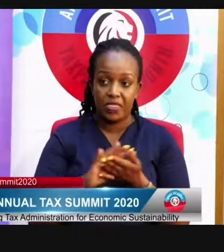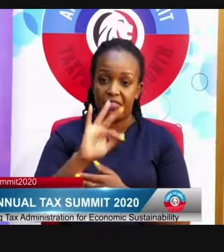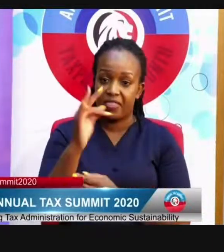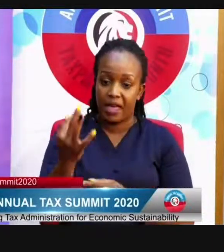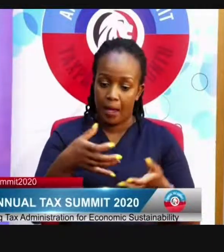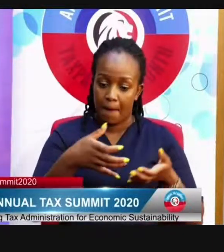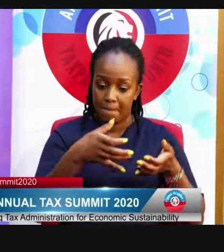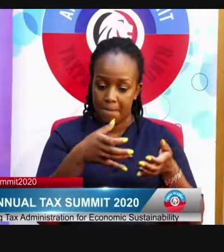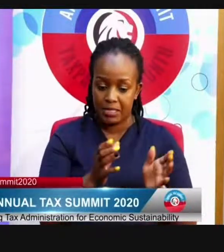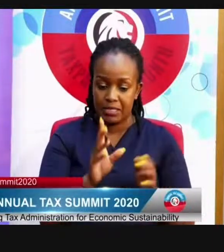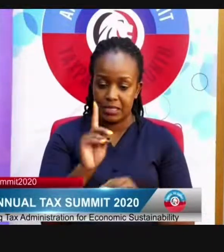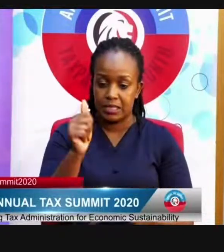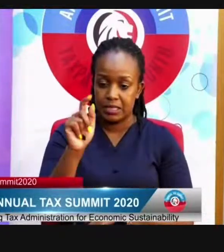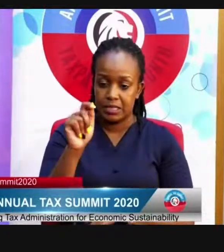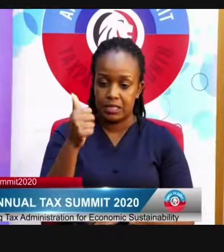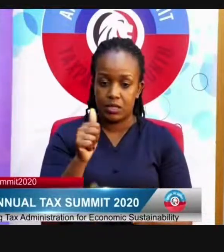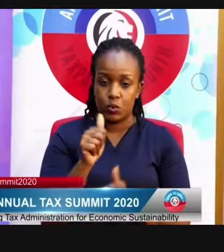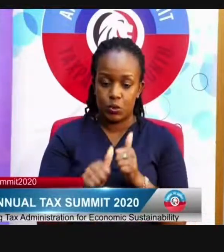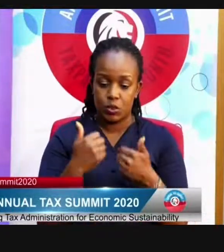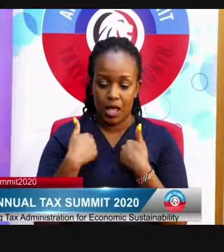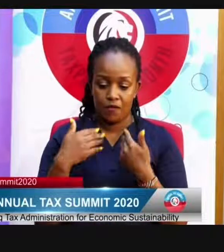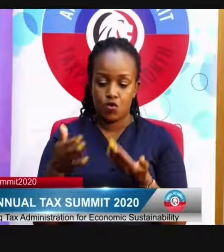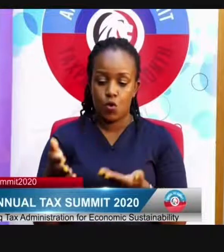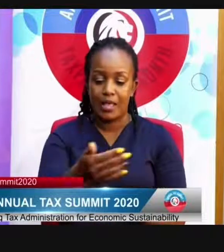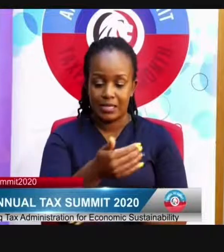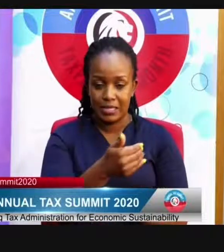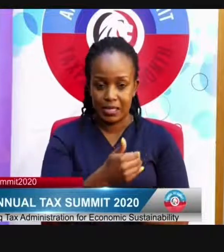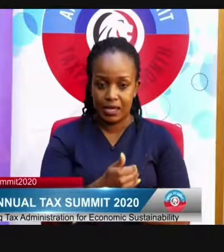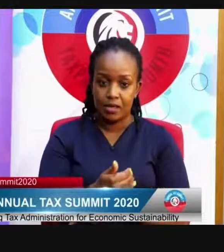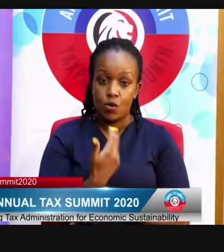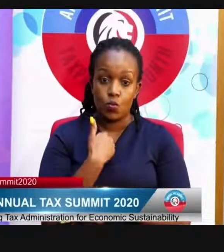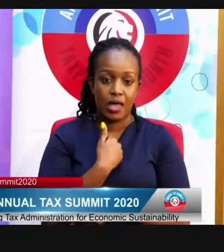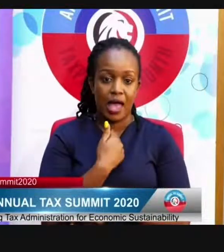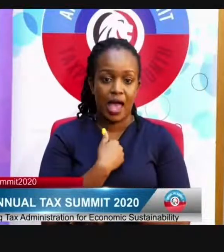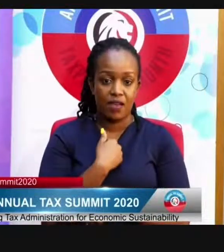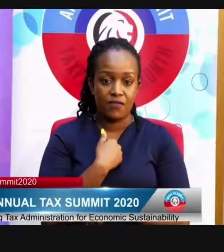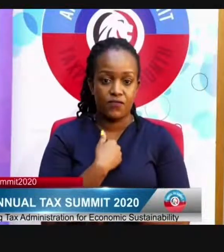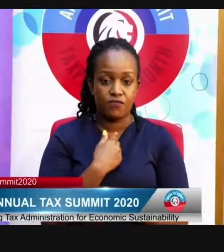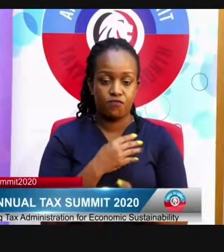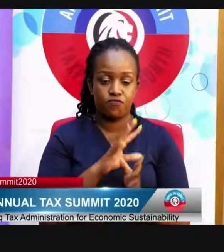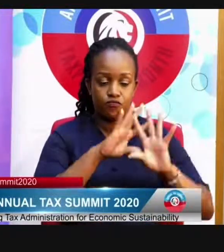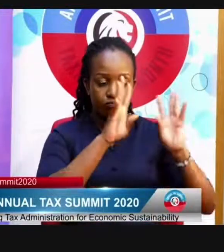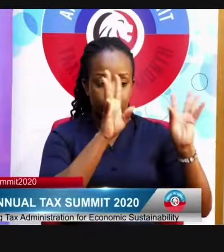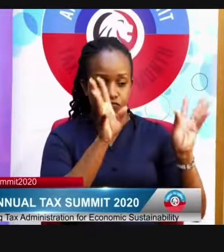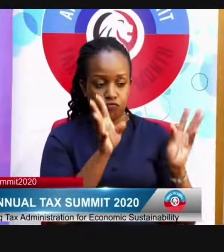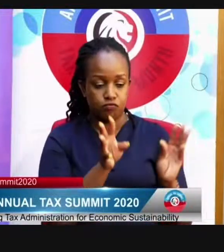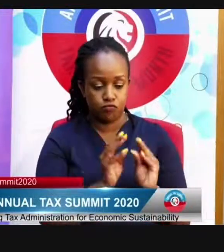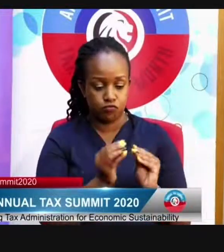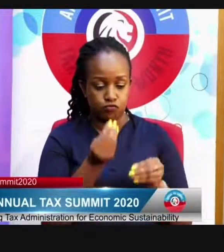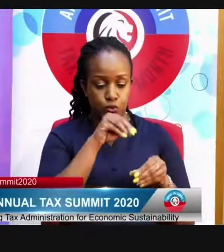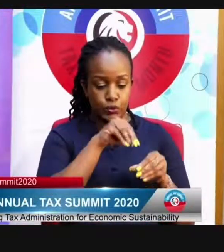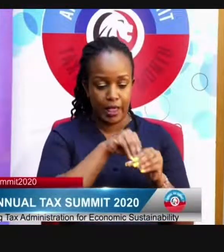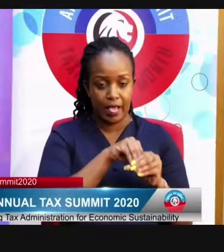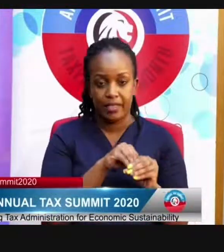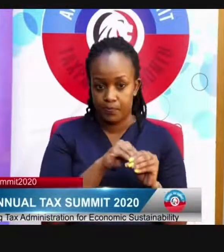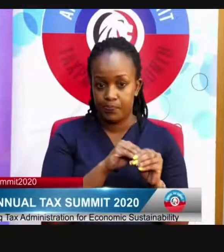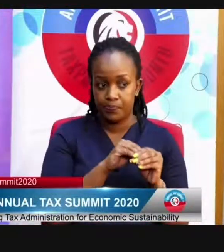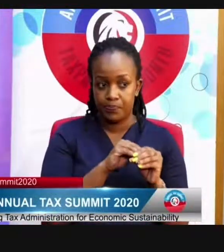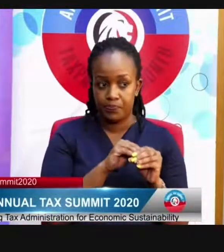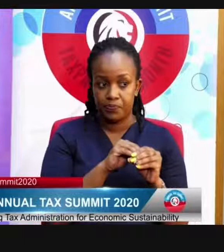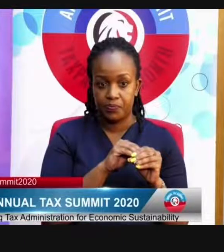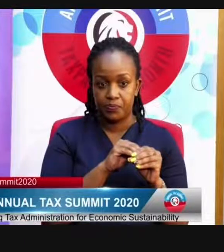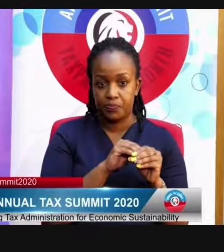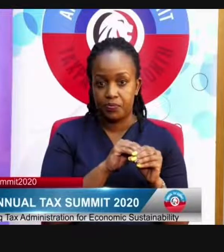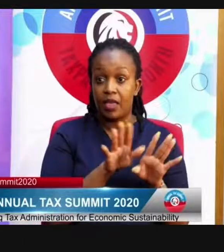collect, we have been able to put together a full returns and sent through to taxpayers